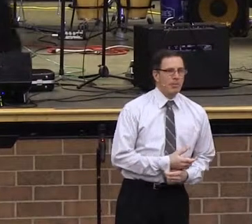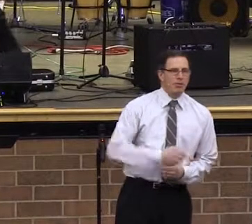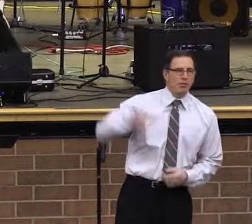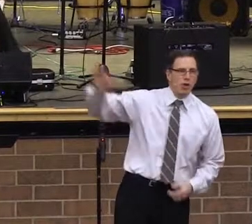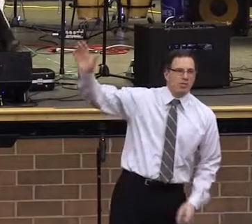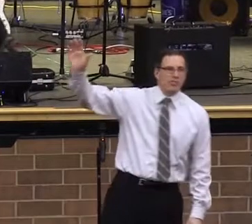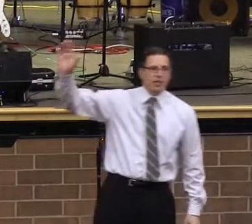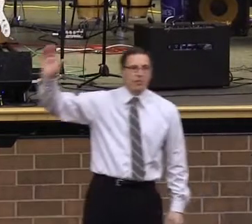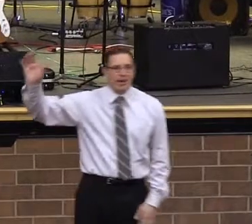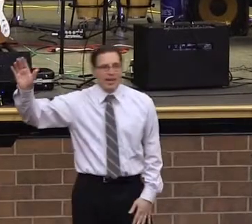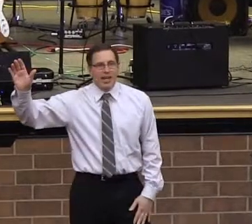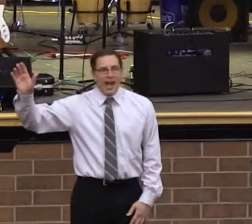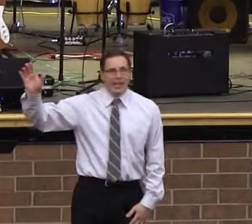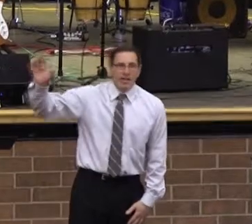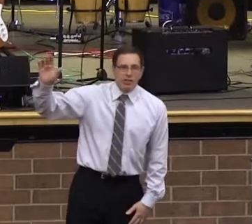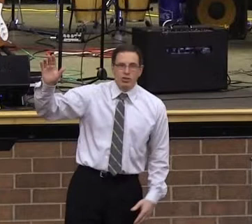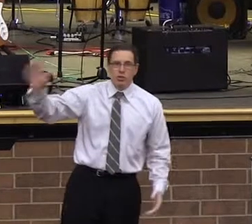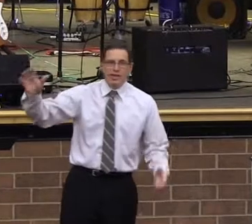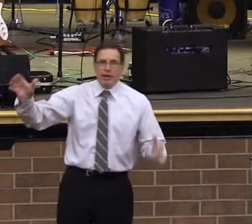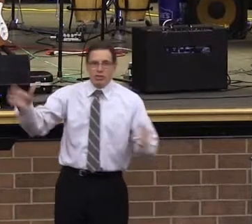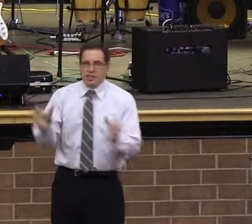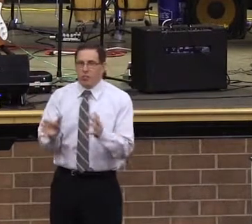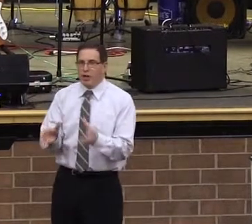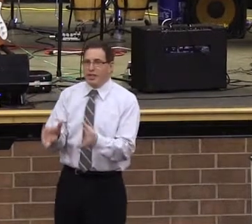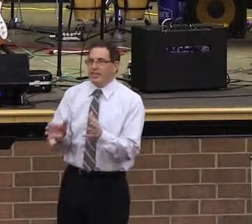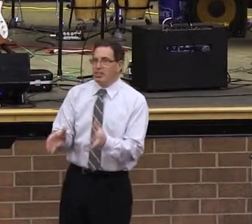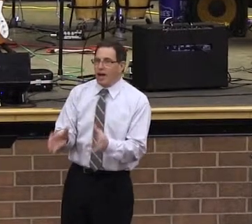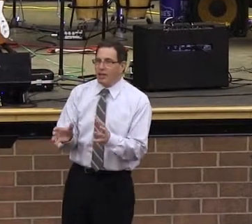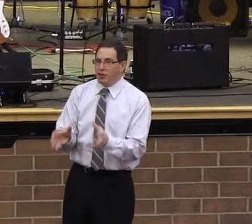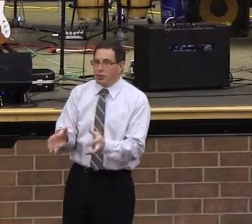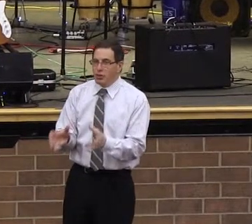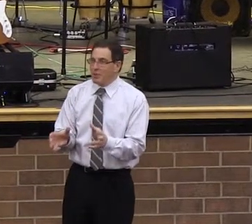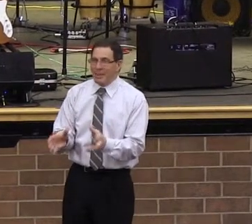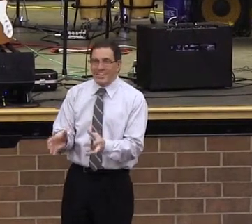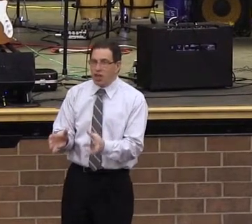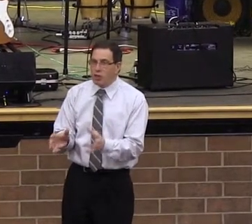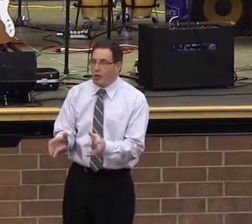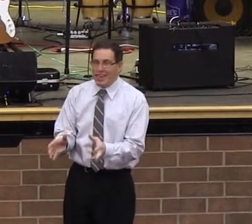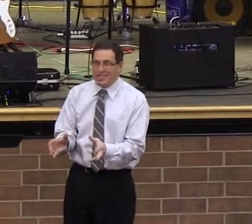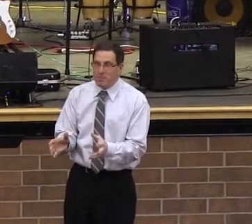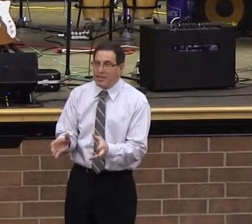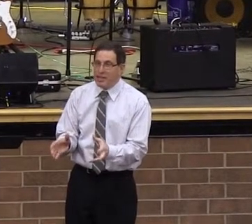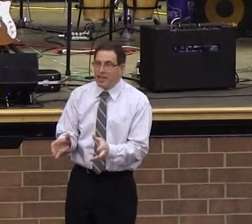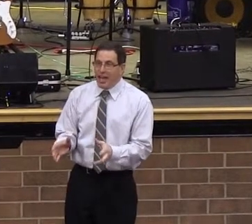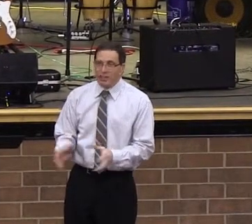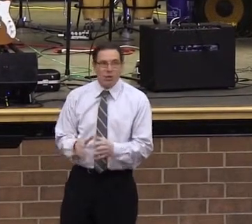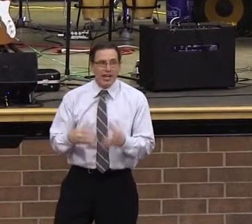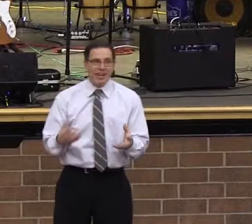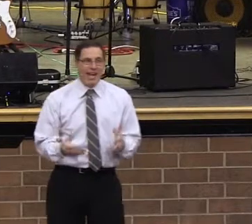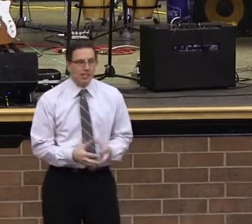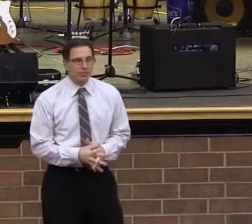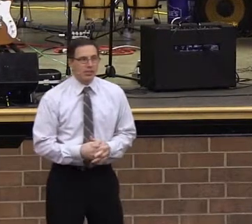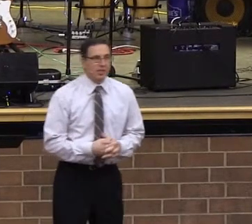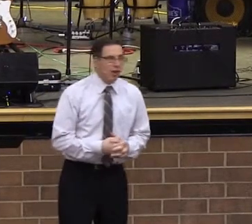how many people have ever worked for somebody and you knew that they were disappointed in the job that you were doing but they didn't tell you what they expected and you